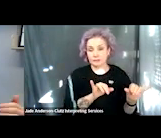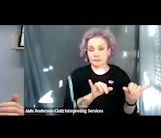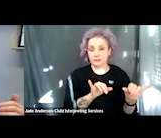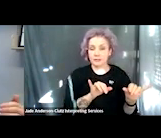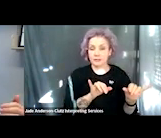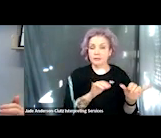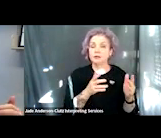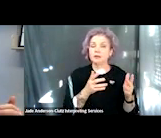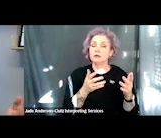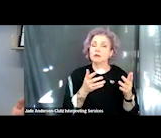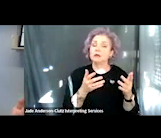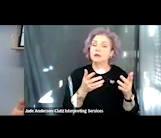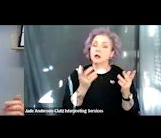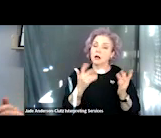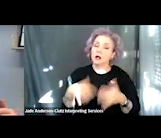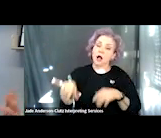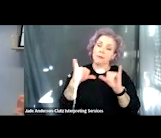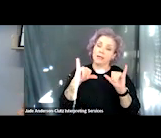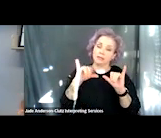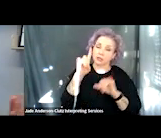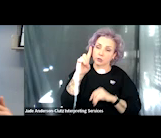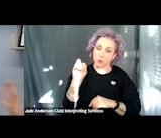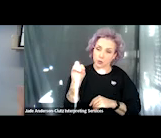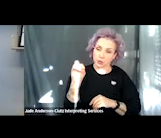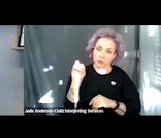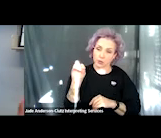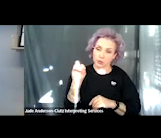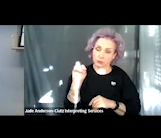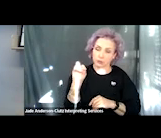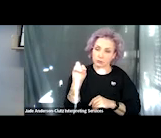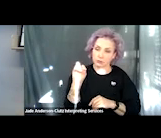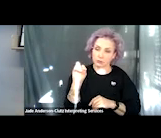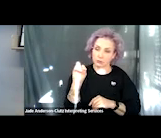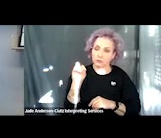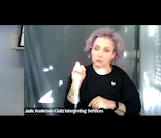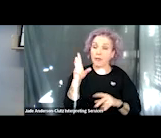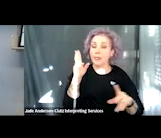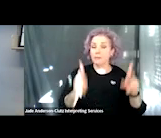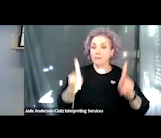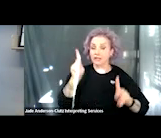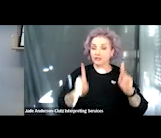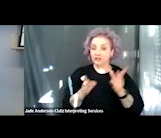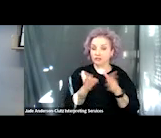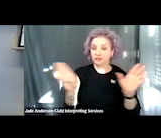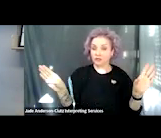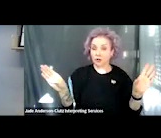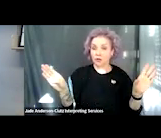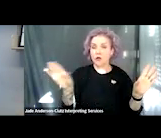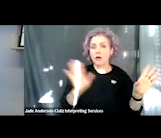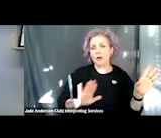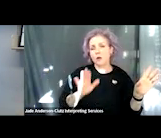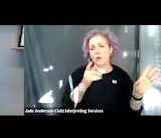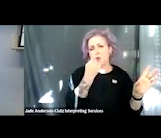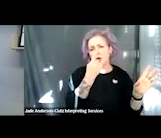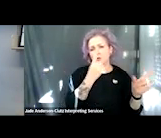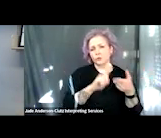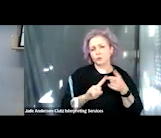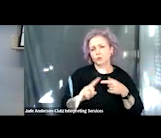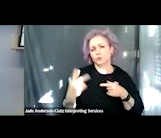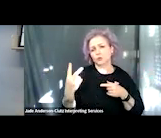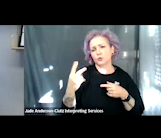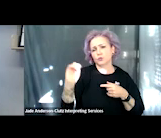generally affects 1% of the population, autism, the diagnosis has gone up in recent years, up